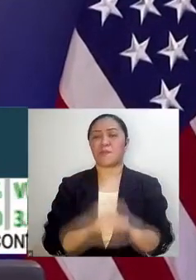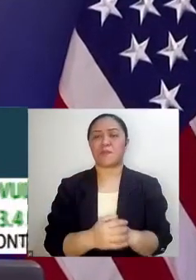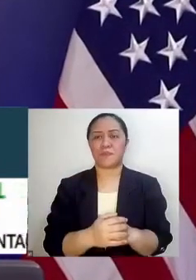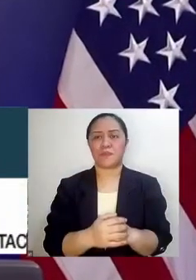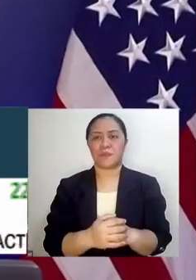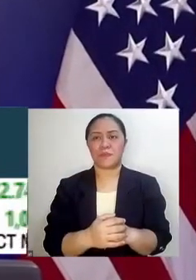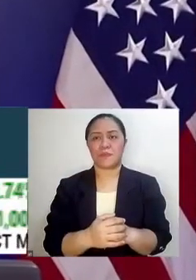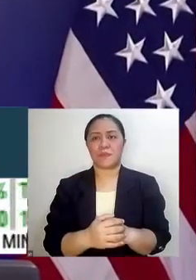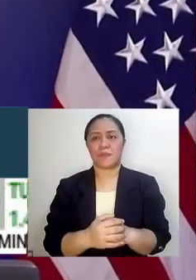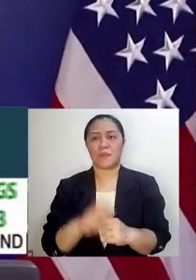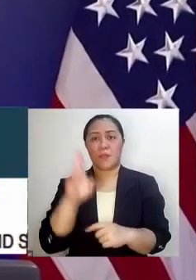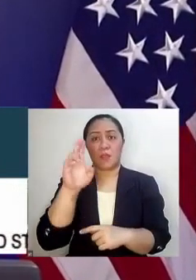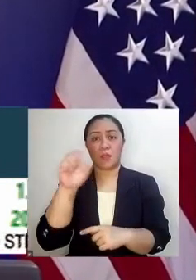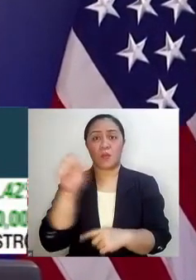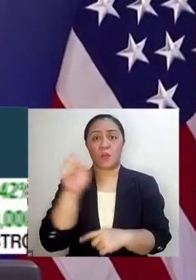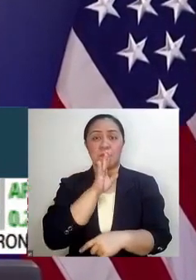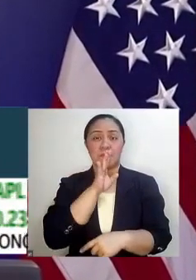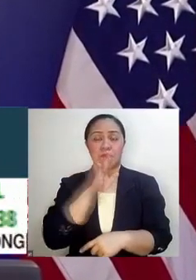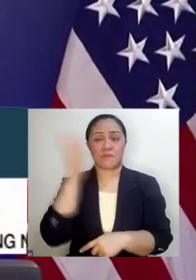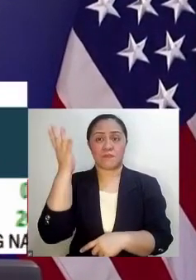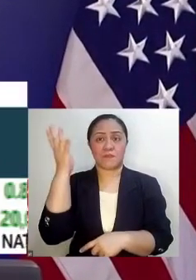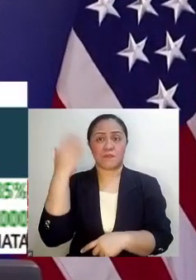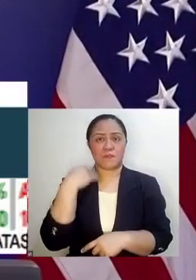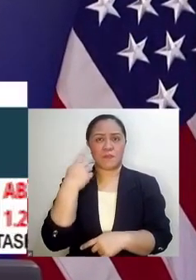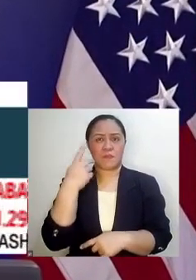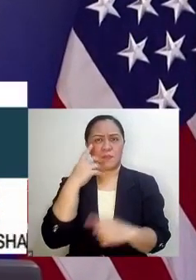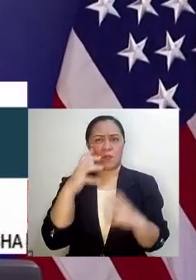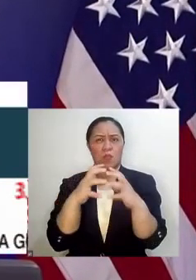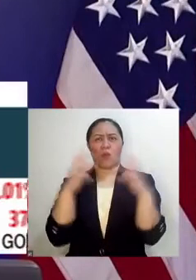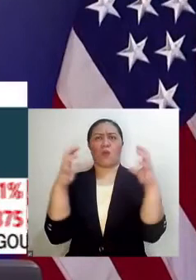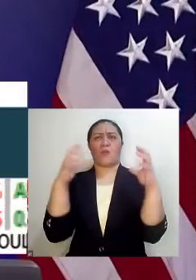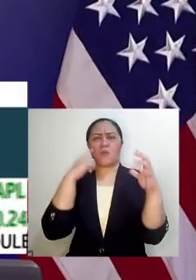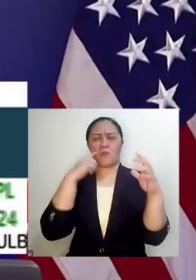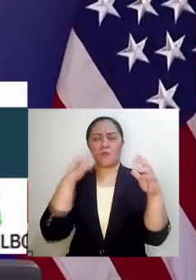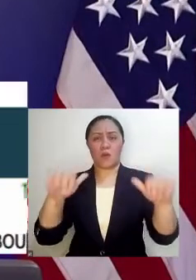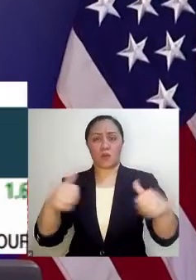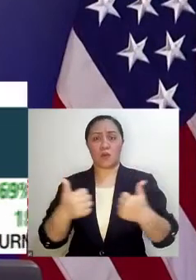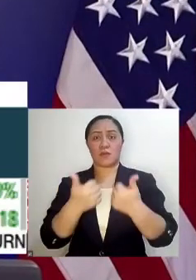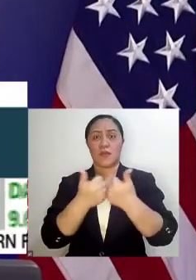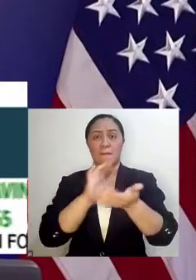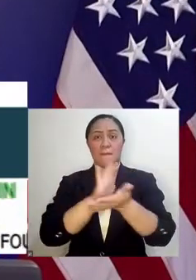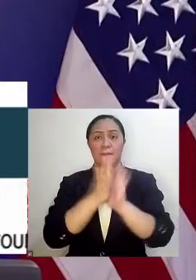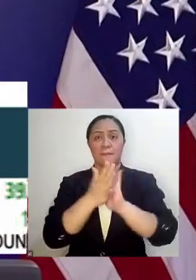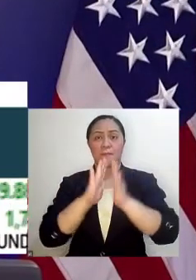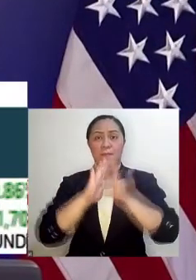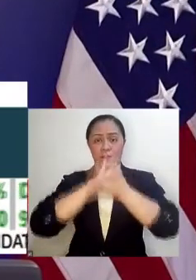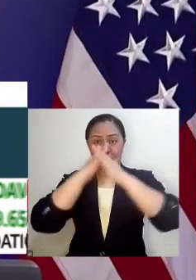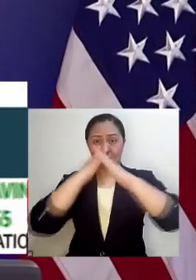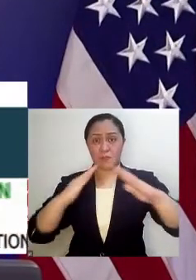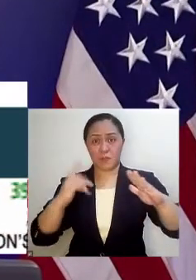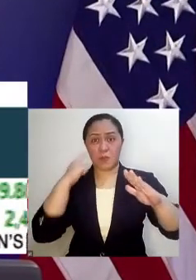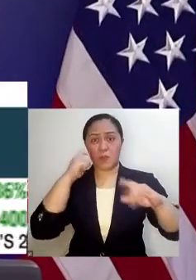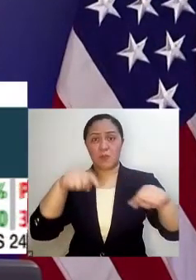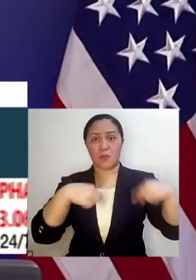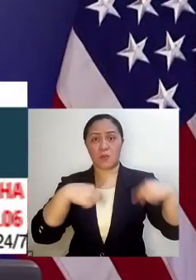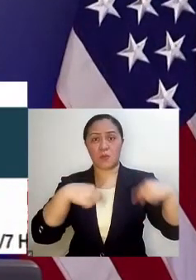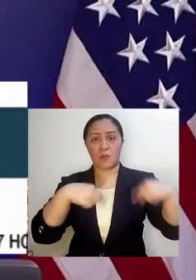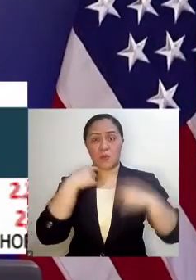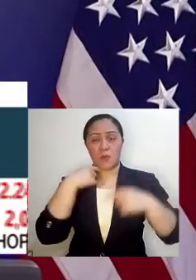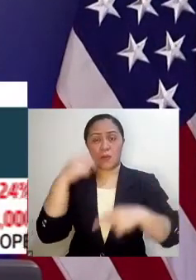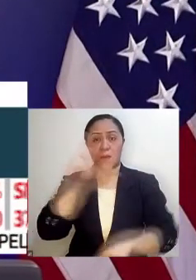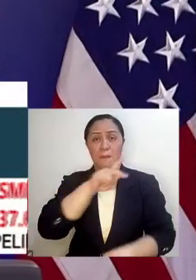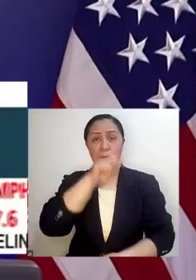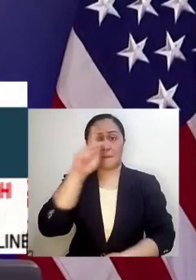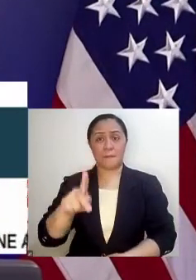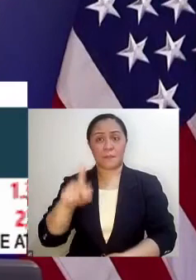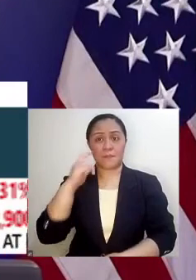We need to meet the growing challenges posed by China to keep peace and defend our interests in the Indo-Pacific and globally.